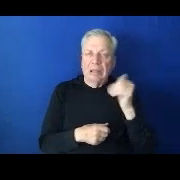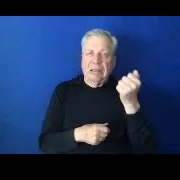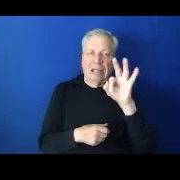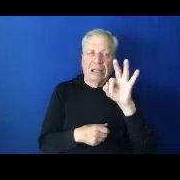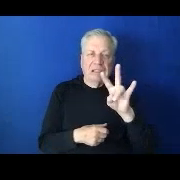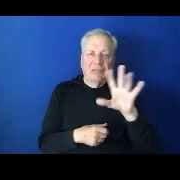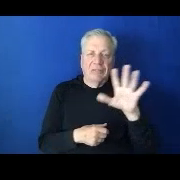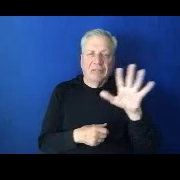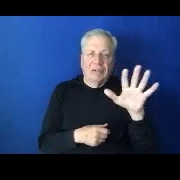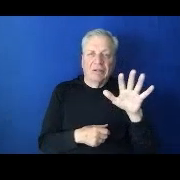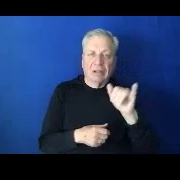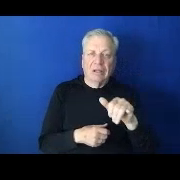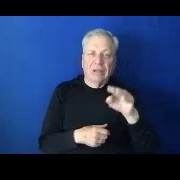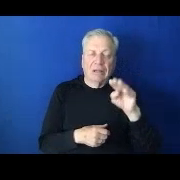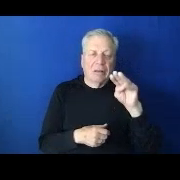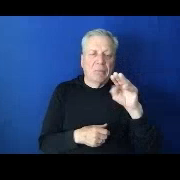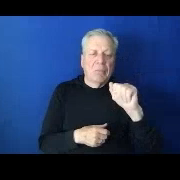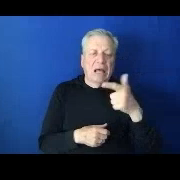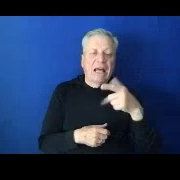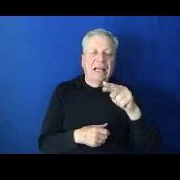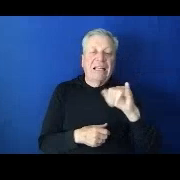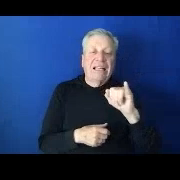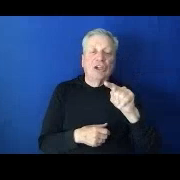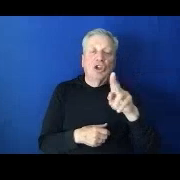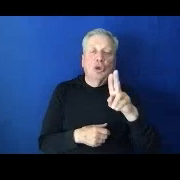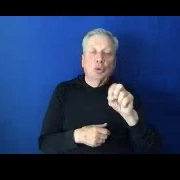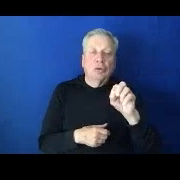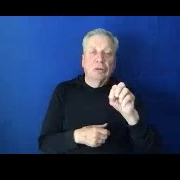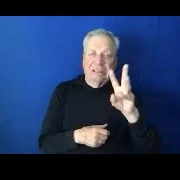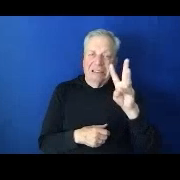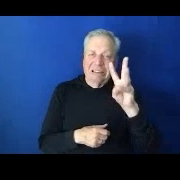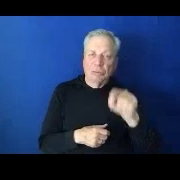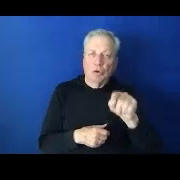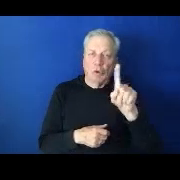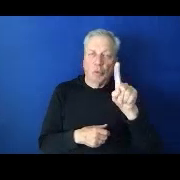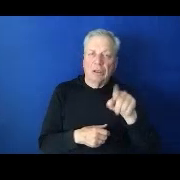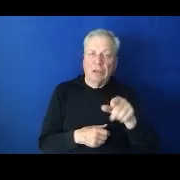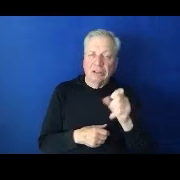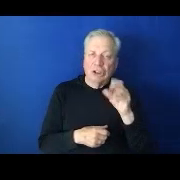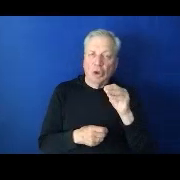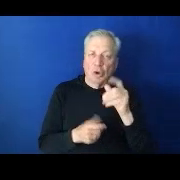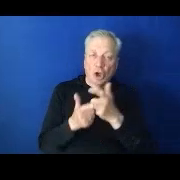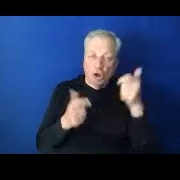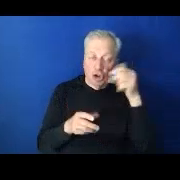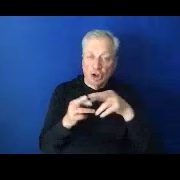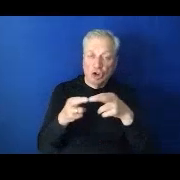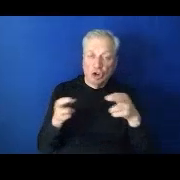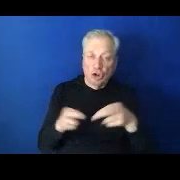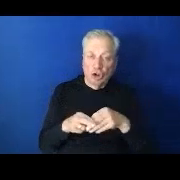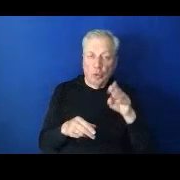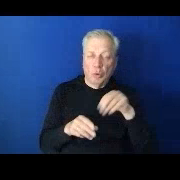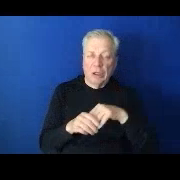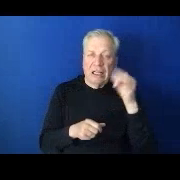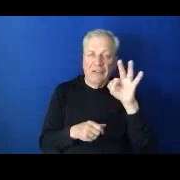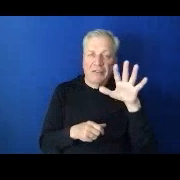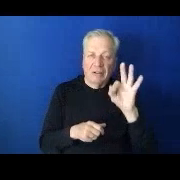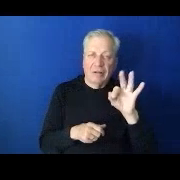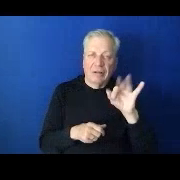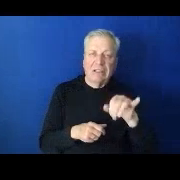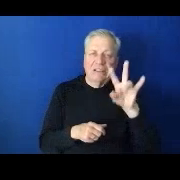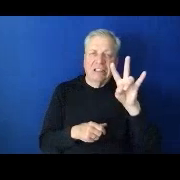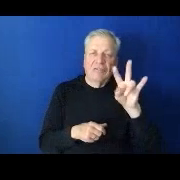Norris, magnitude 6.1. The largest earthquake to happen in the region was the 1959 magnitude 7.3